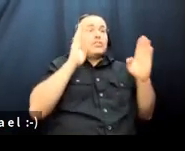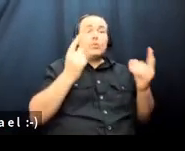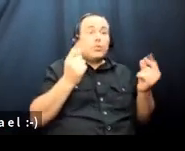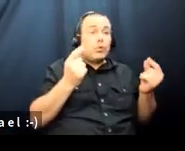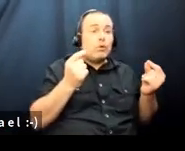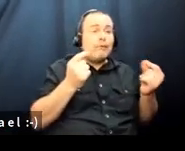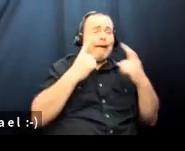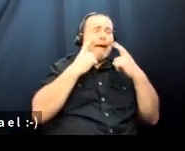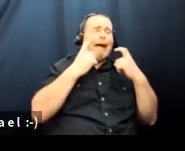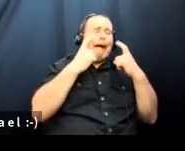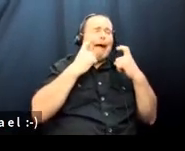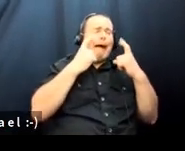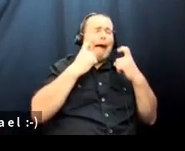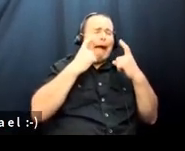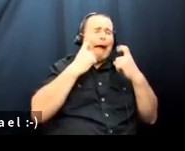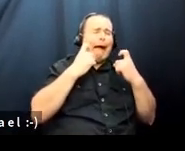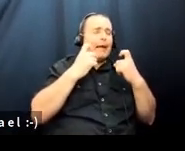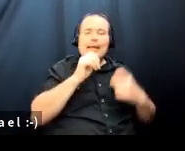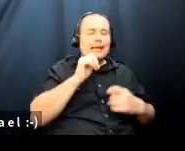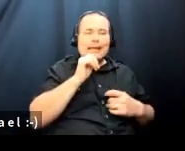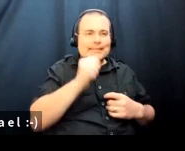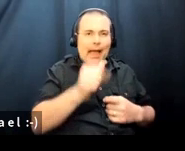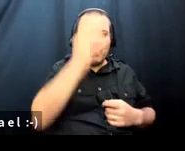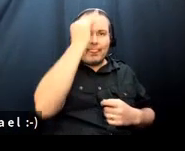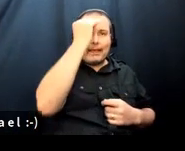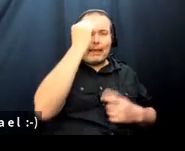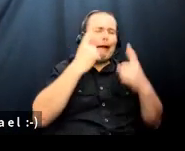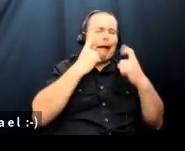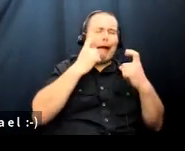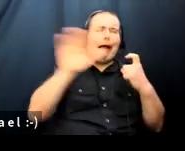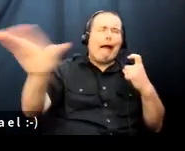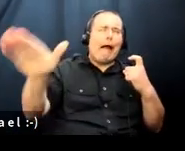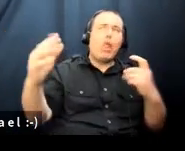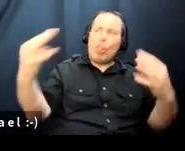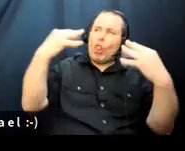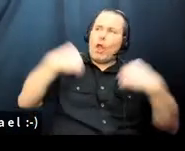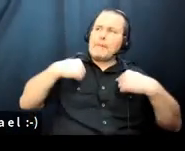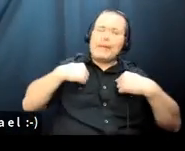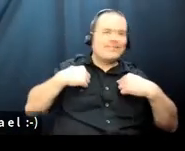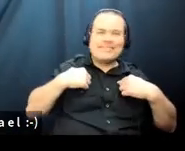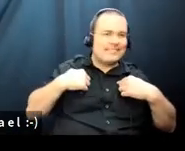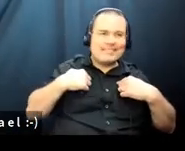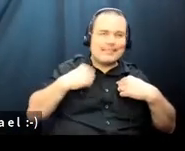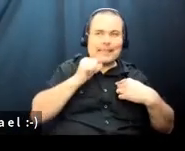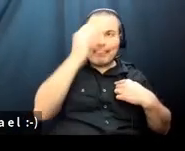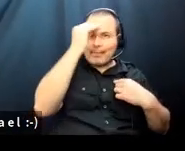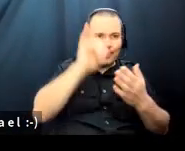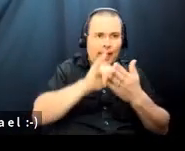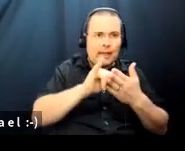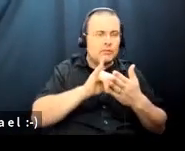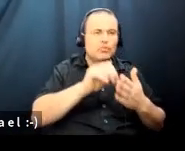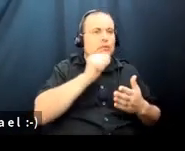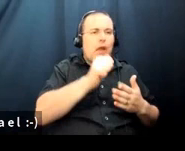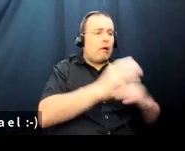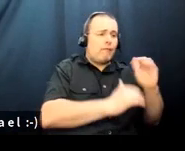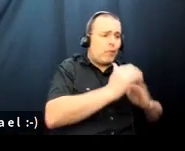not crying because it's thinking I want attention. It's crying because it's uncomfortable. The baby is uncomfortable. It's wet